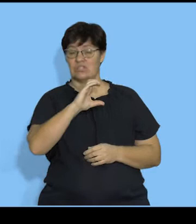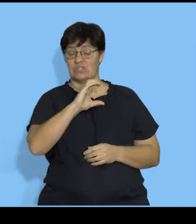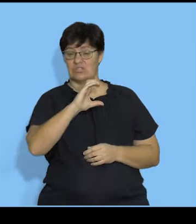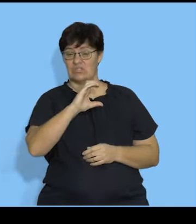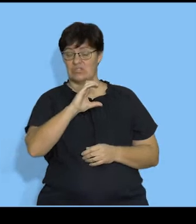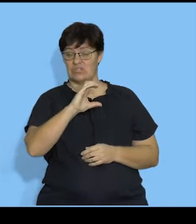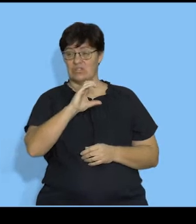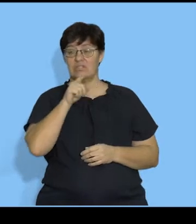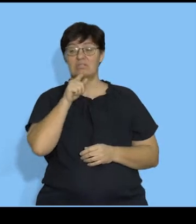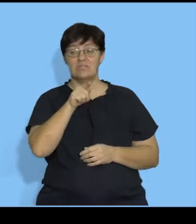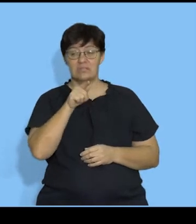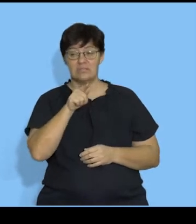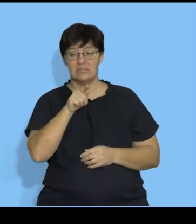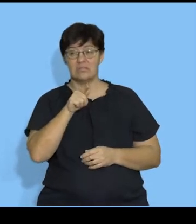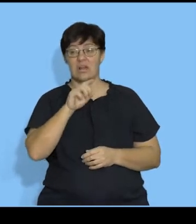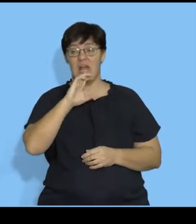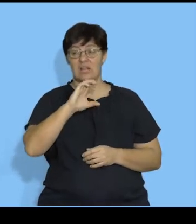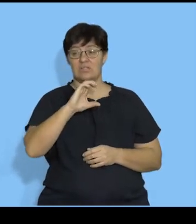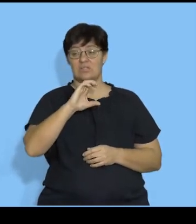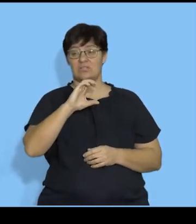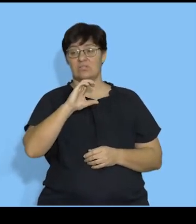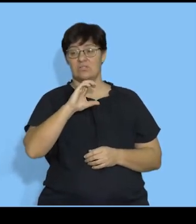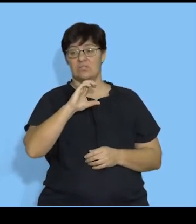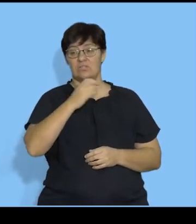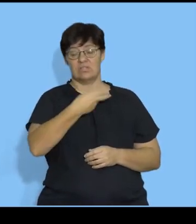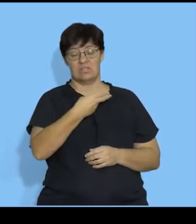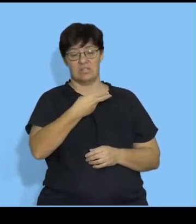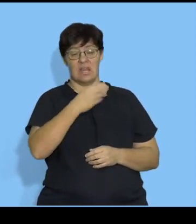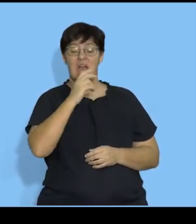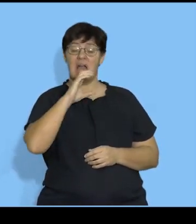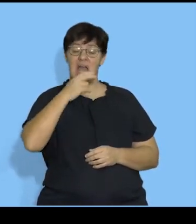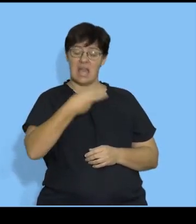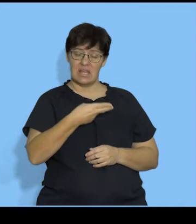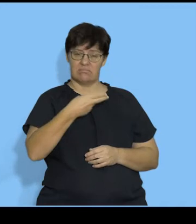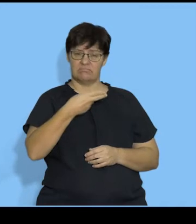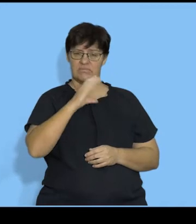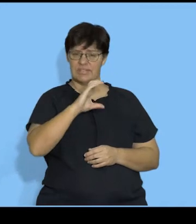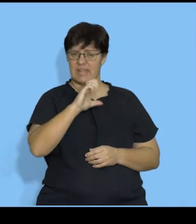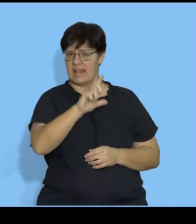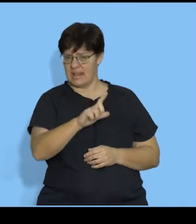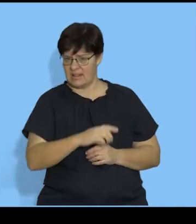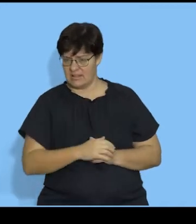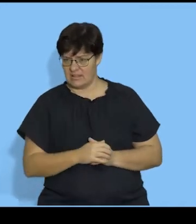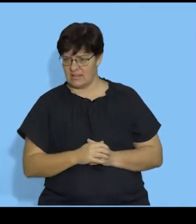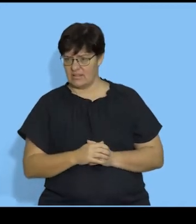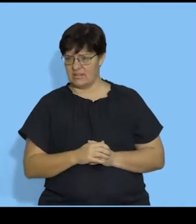the oxidation number for hydrogen is +1, okay? It's actually +1,